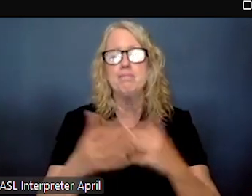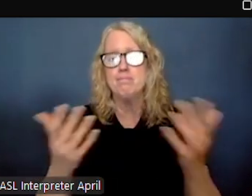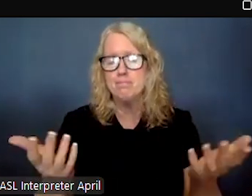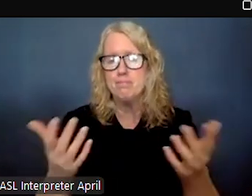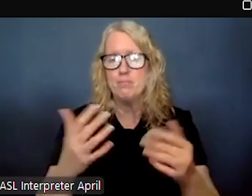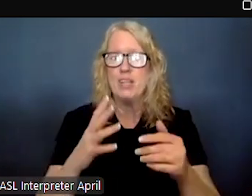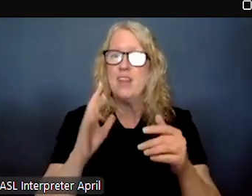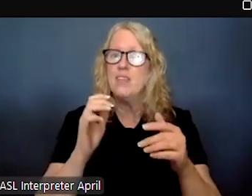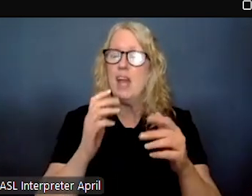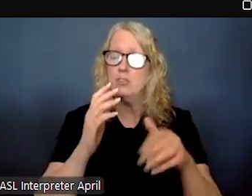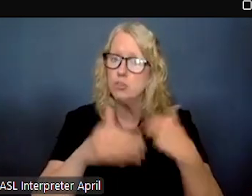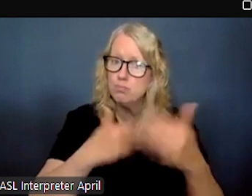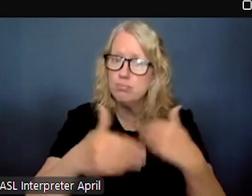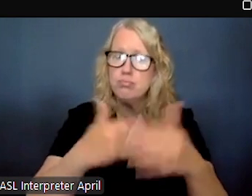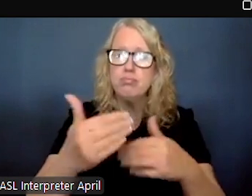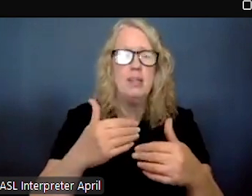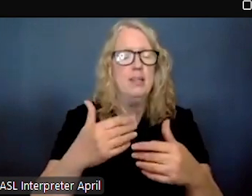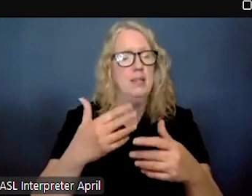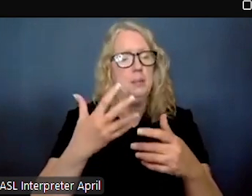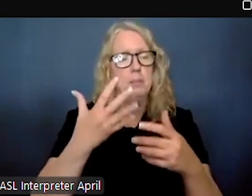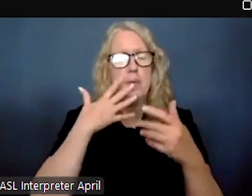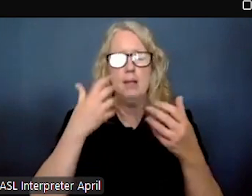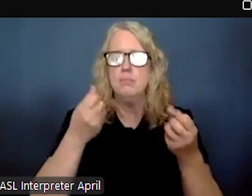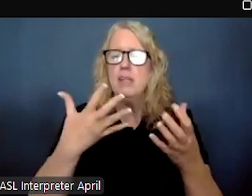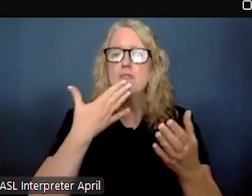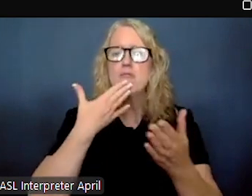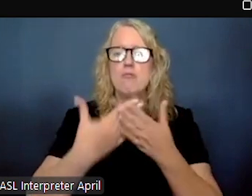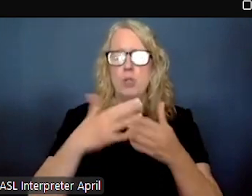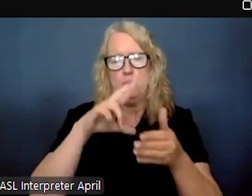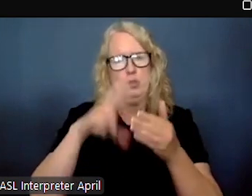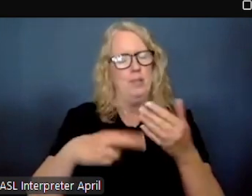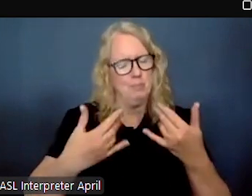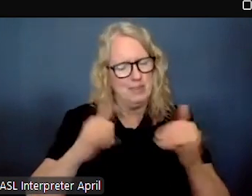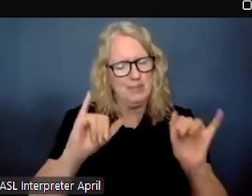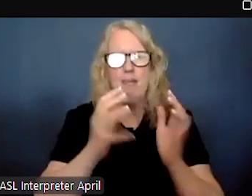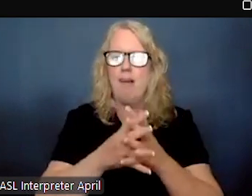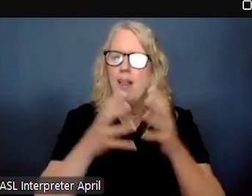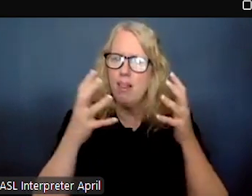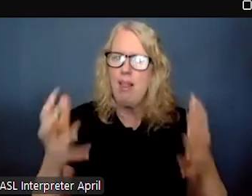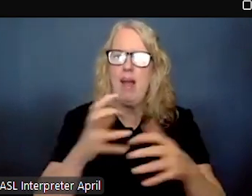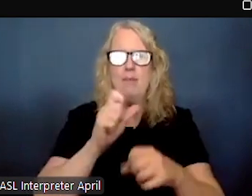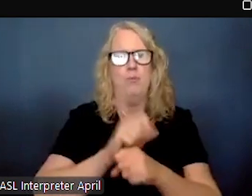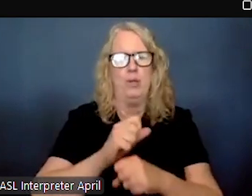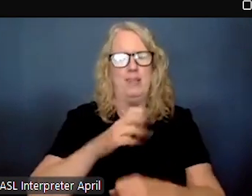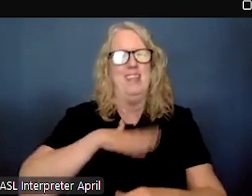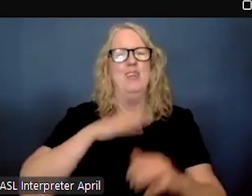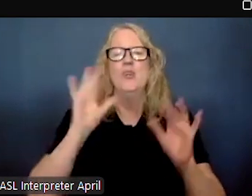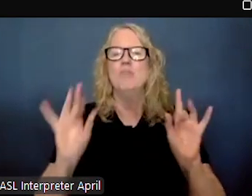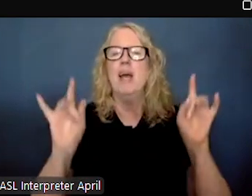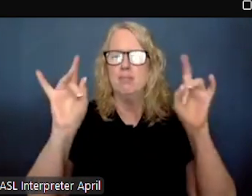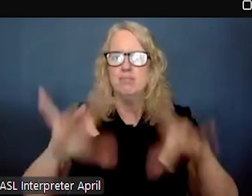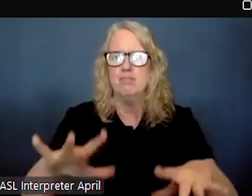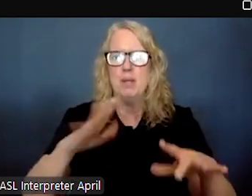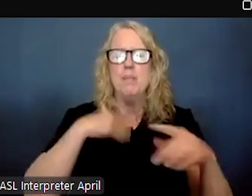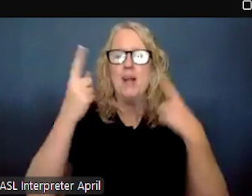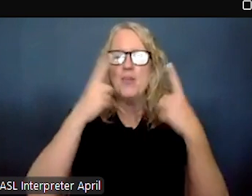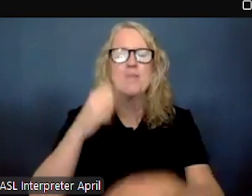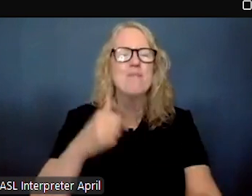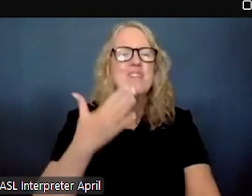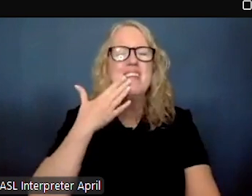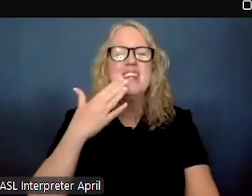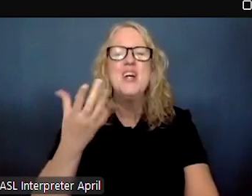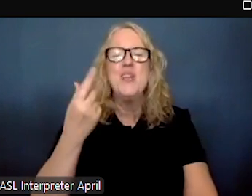that should speed us on because we've had a lot of great results, but we still have a lot of work to do. So those are my thoughts. Thank you,